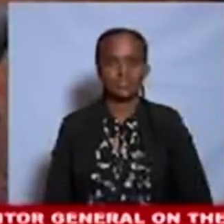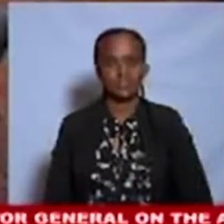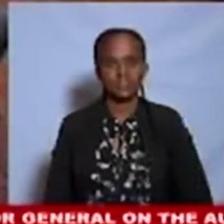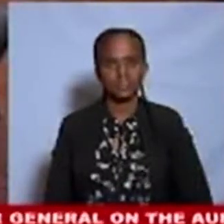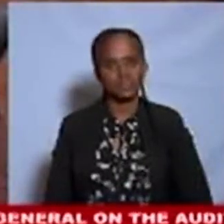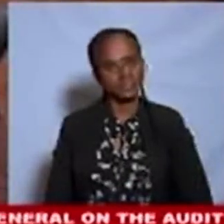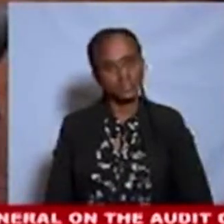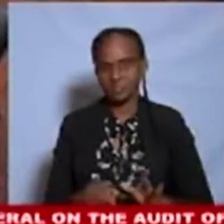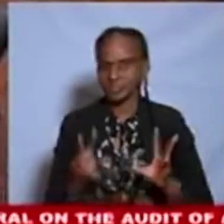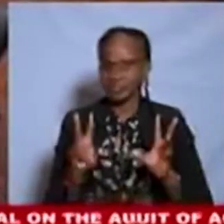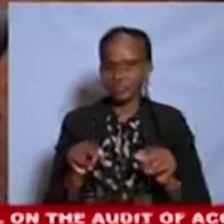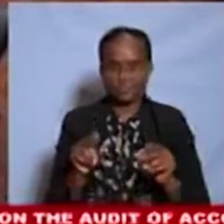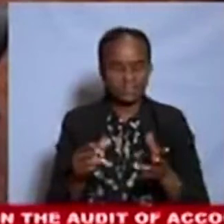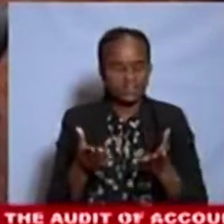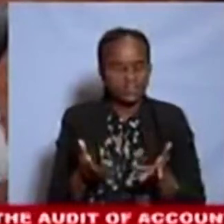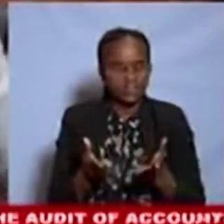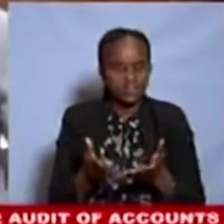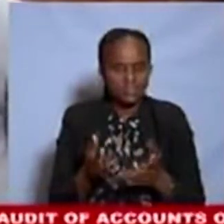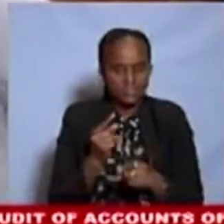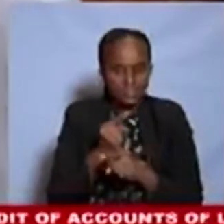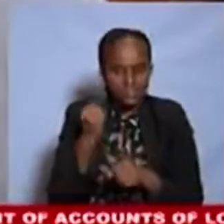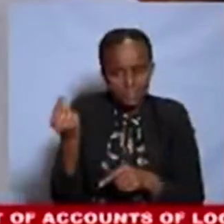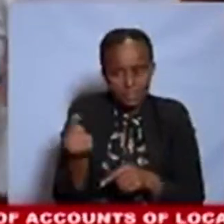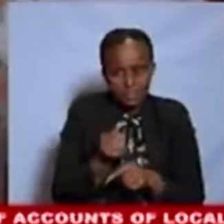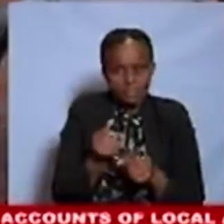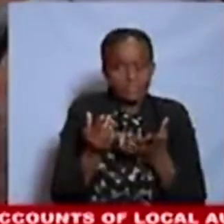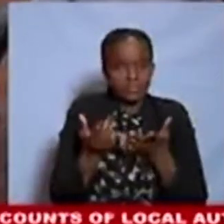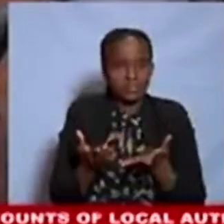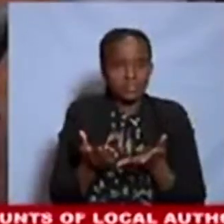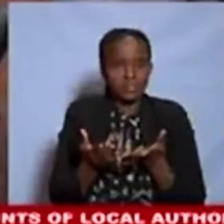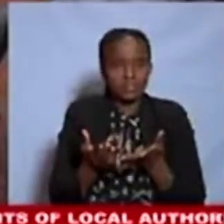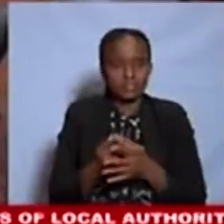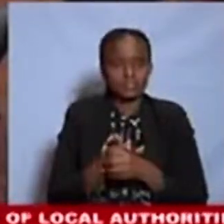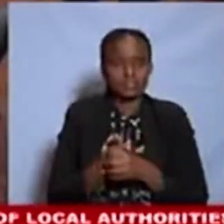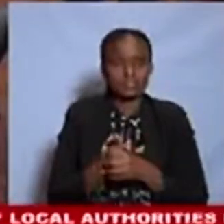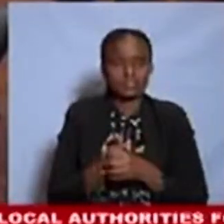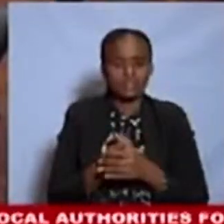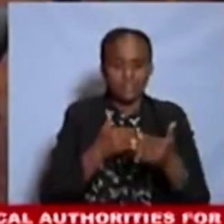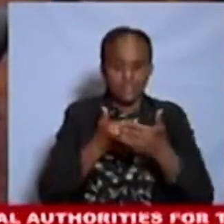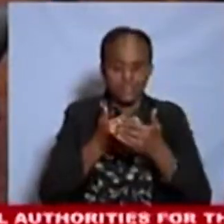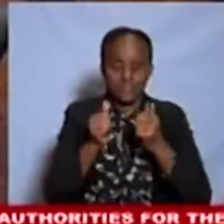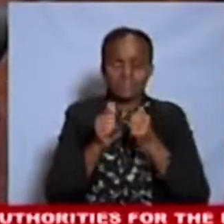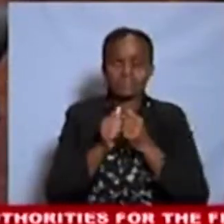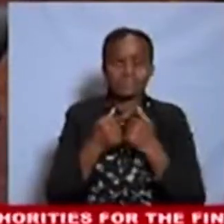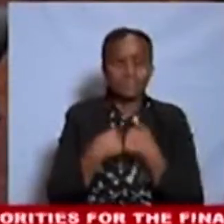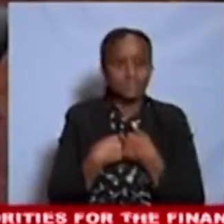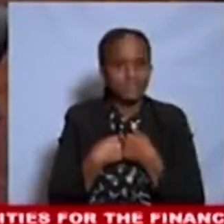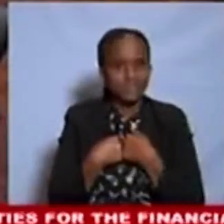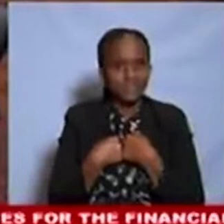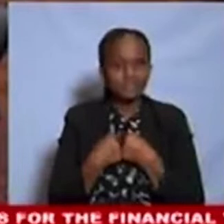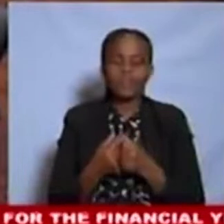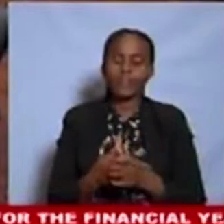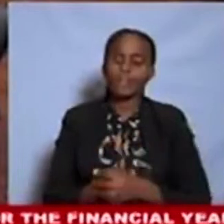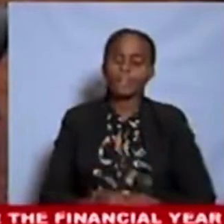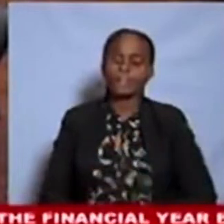No, here. Don't be afraid. Just come here. Be closer to me here.